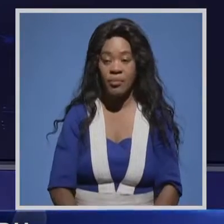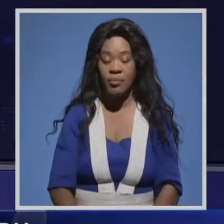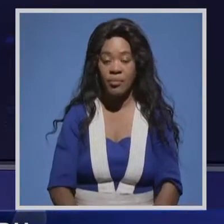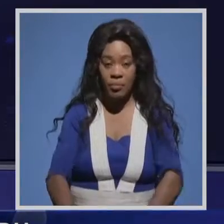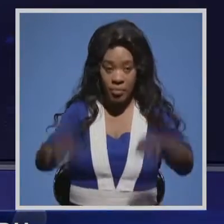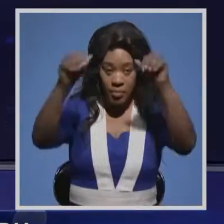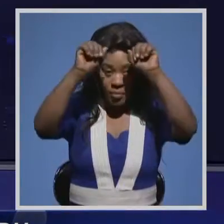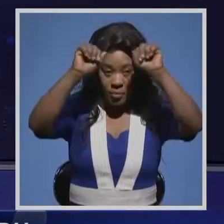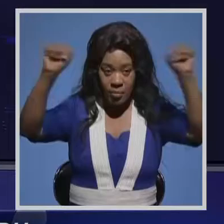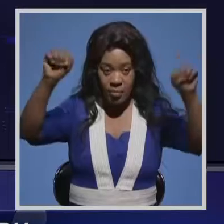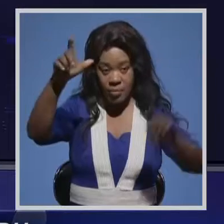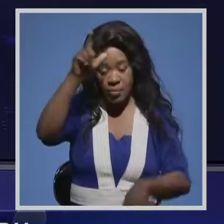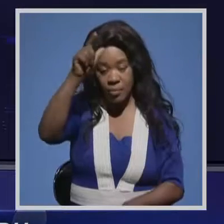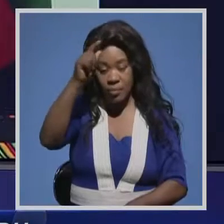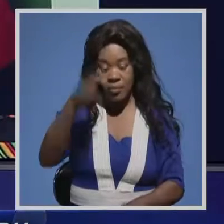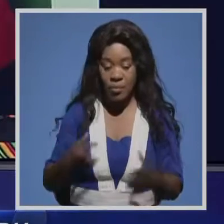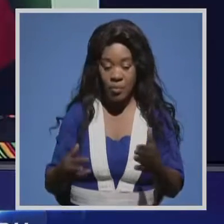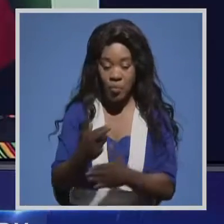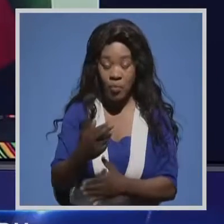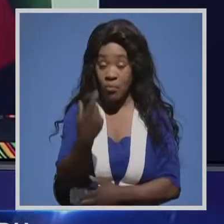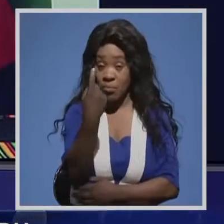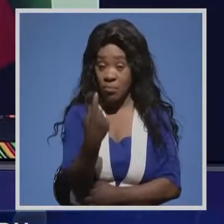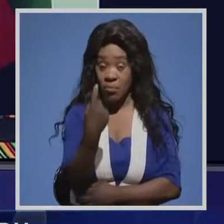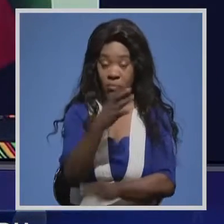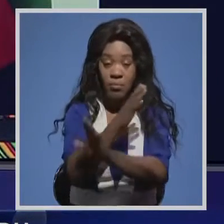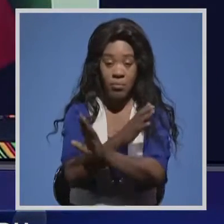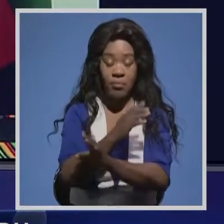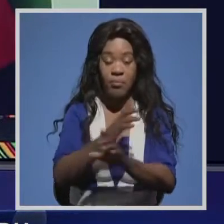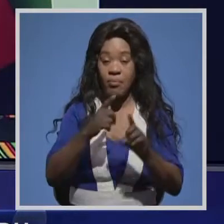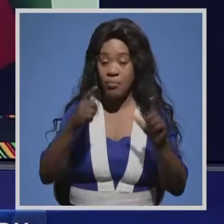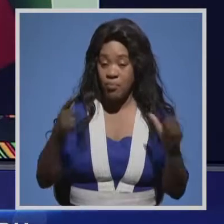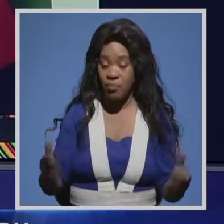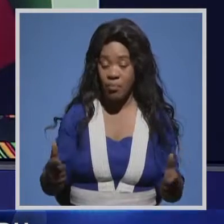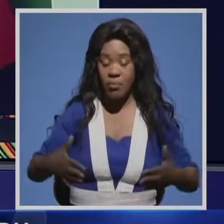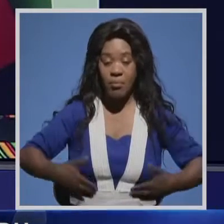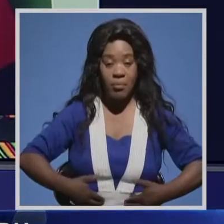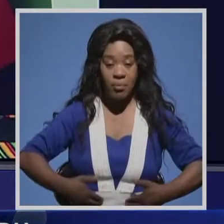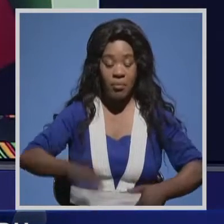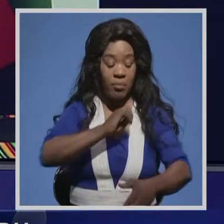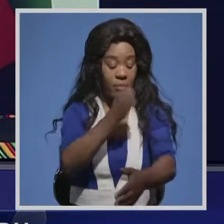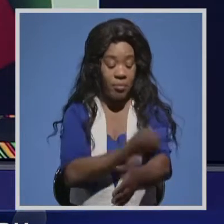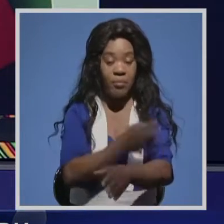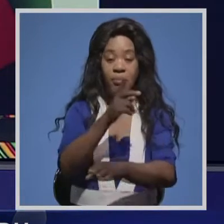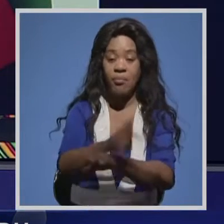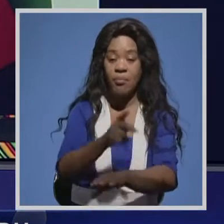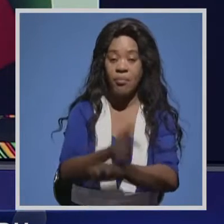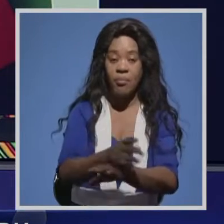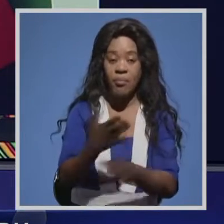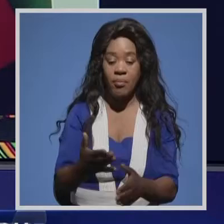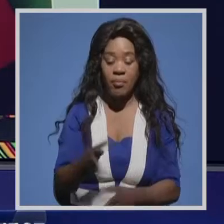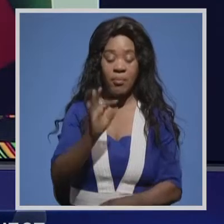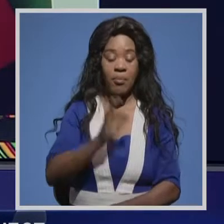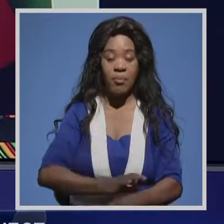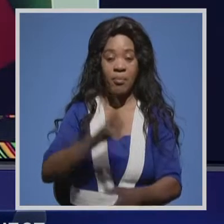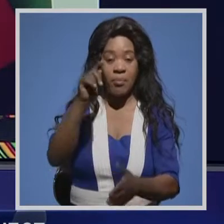President Edgar Lungu is expected to launch one of Zambia's biggest youth empowerment projects, targeting to benefit